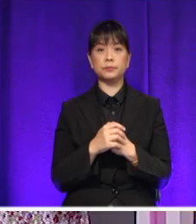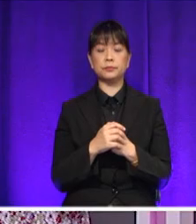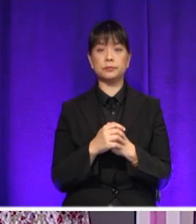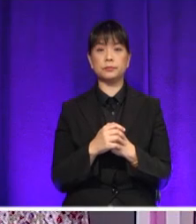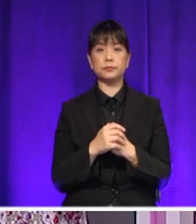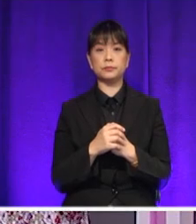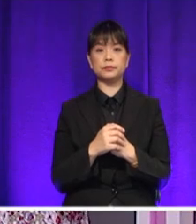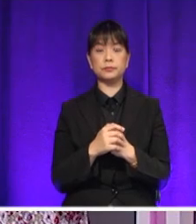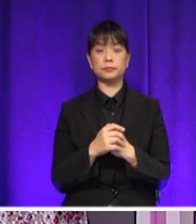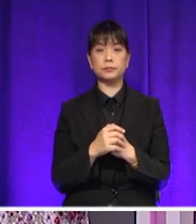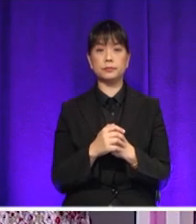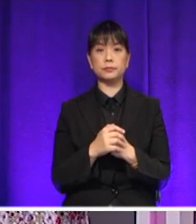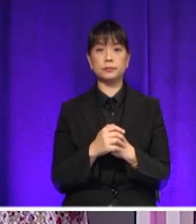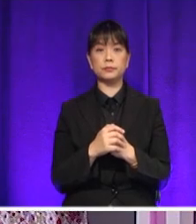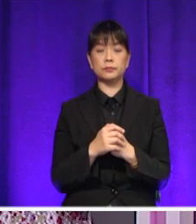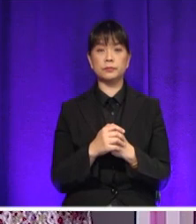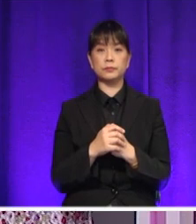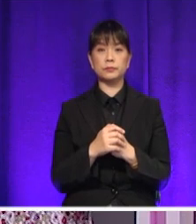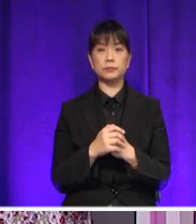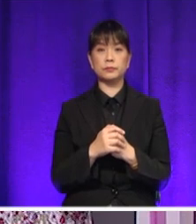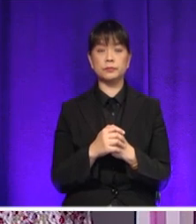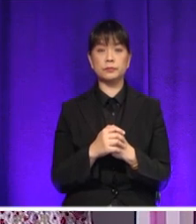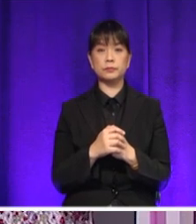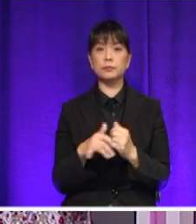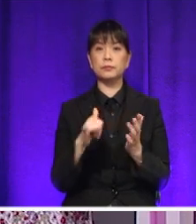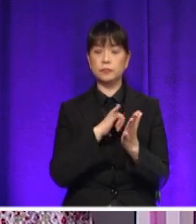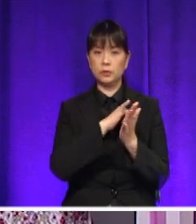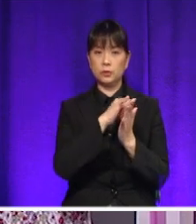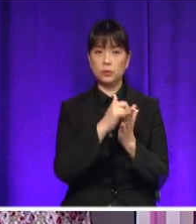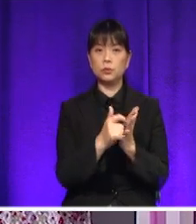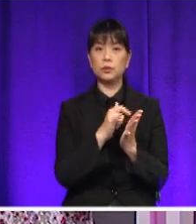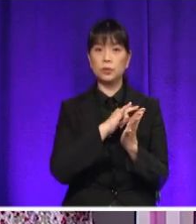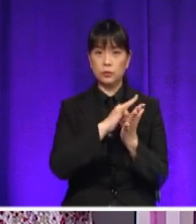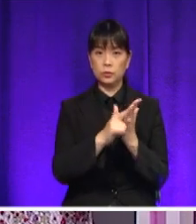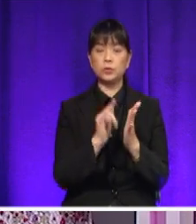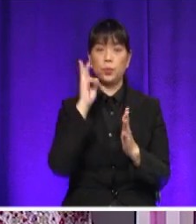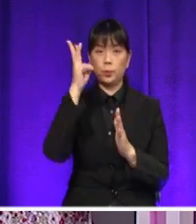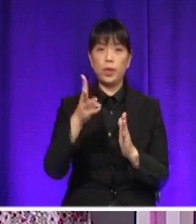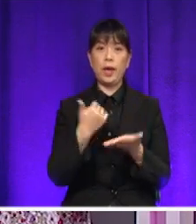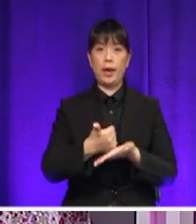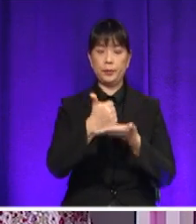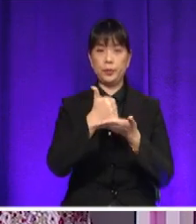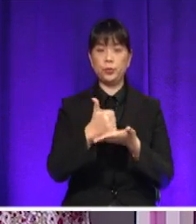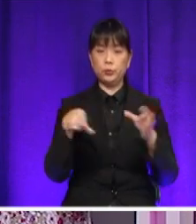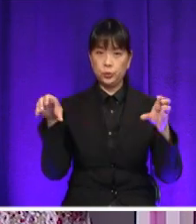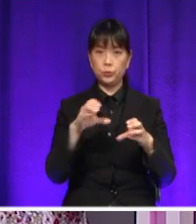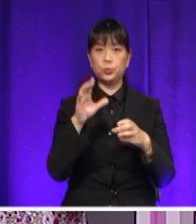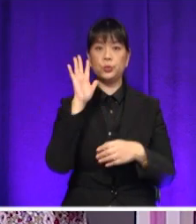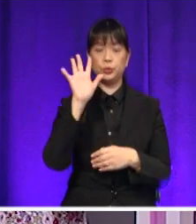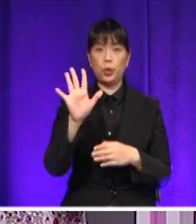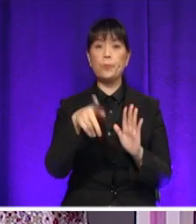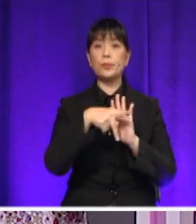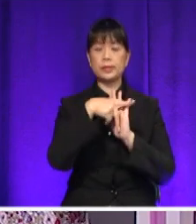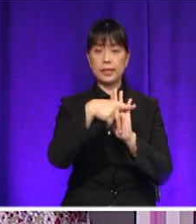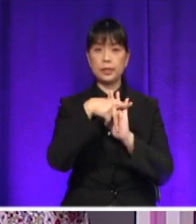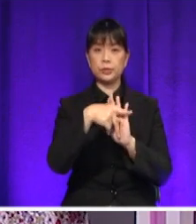you guys come up with your presentation when you want to present your ideas,